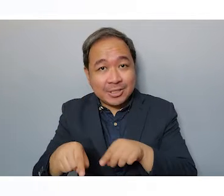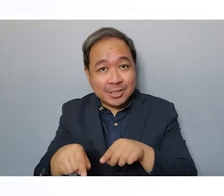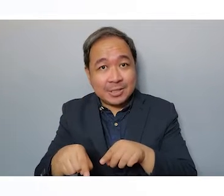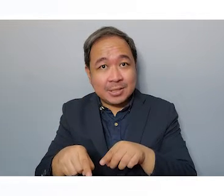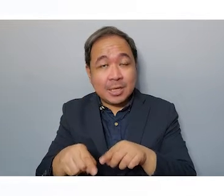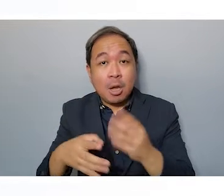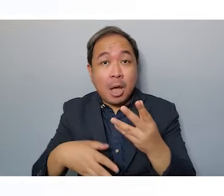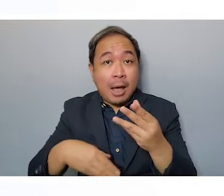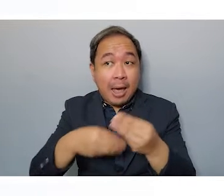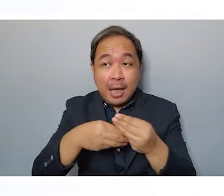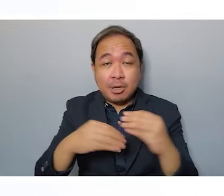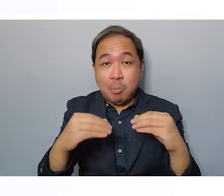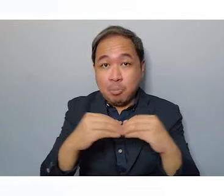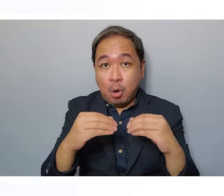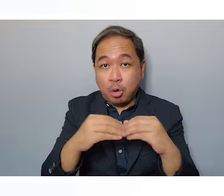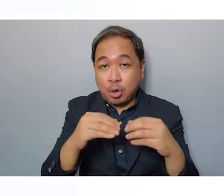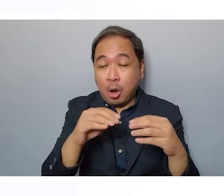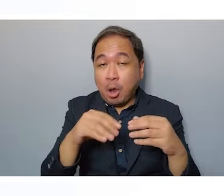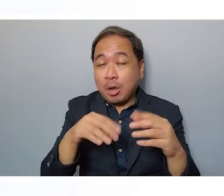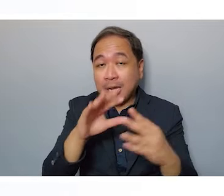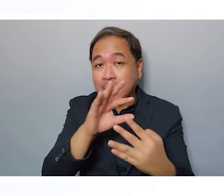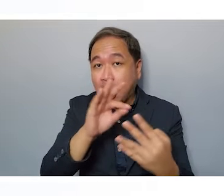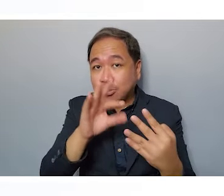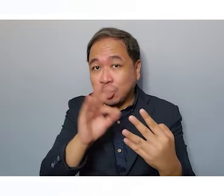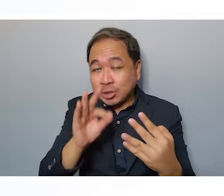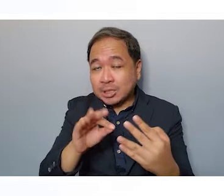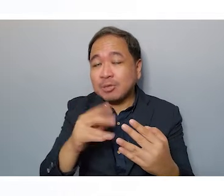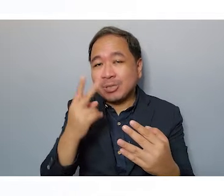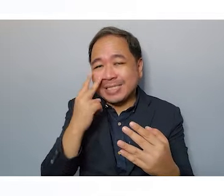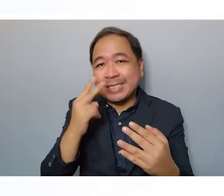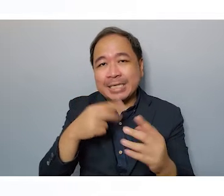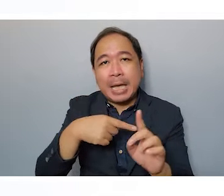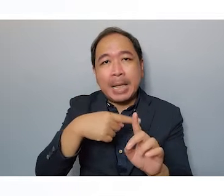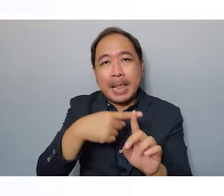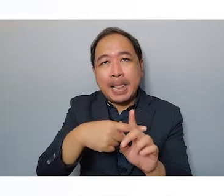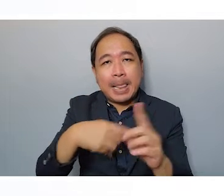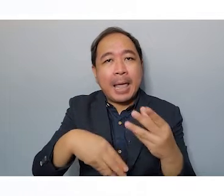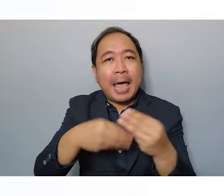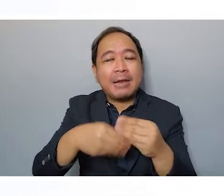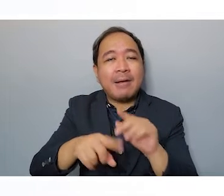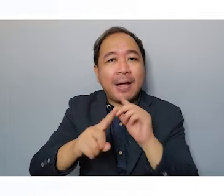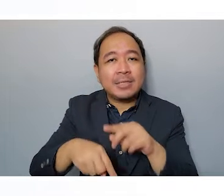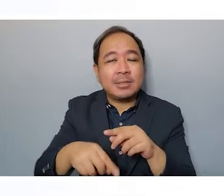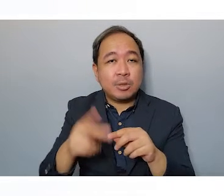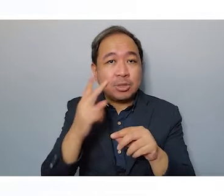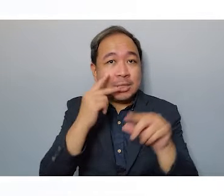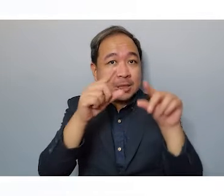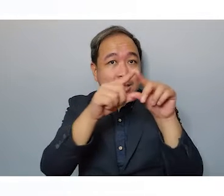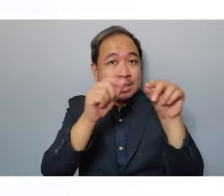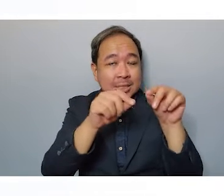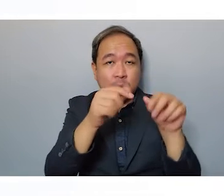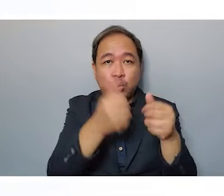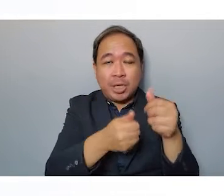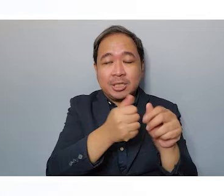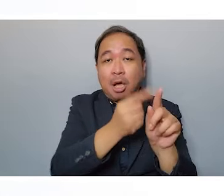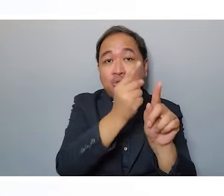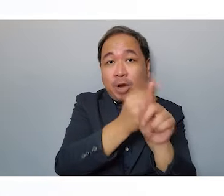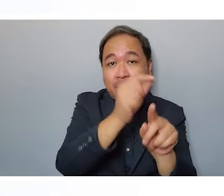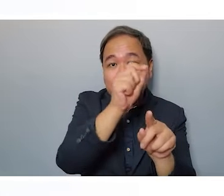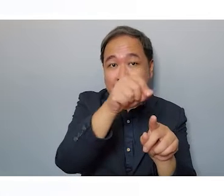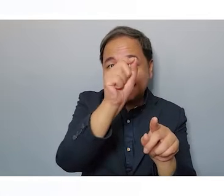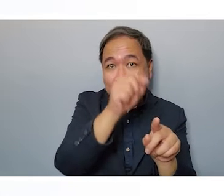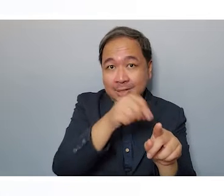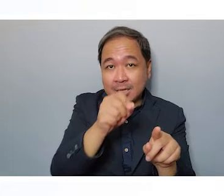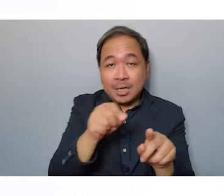column. If you would like to add more choices, tick Add Answer. Tick the boxes of the correct answers and leave the